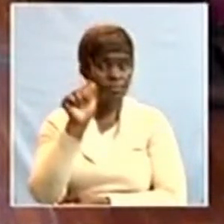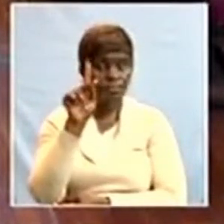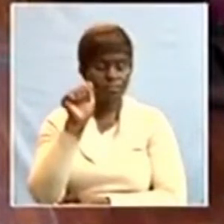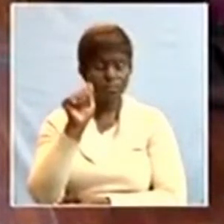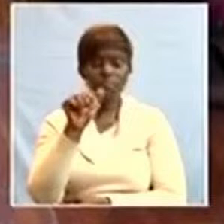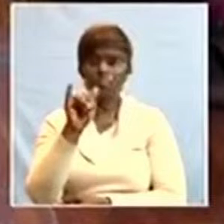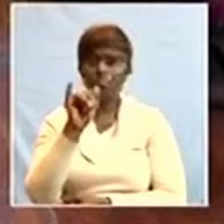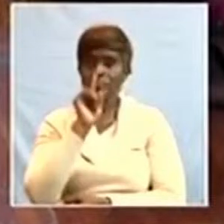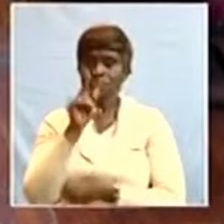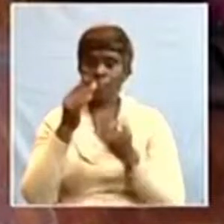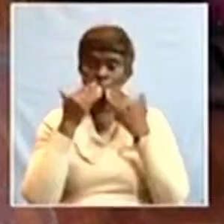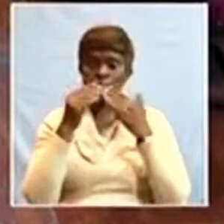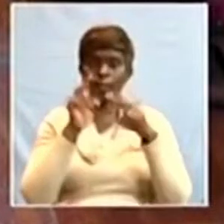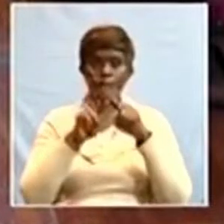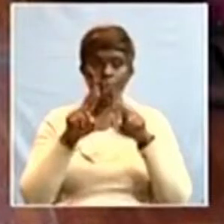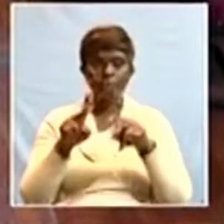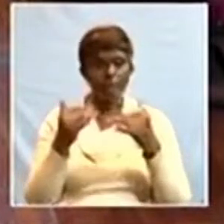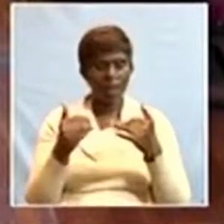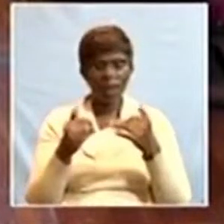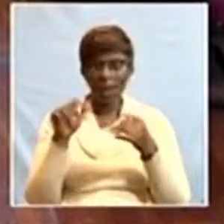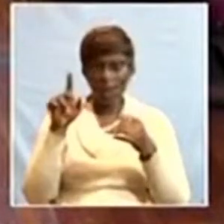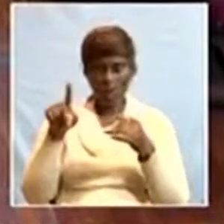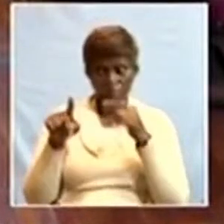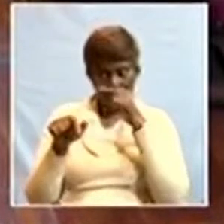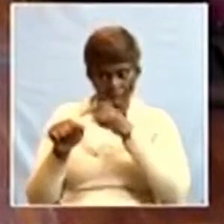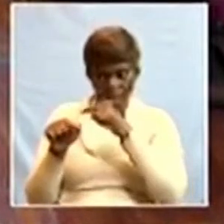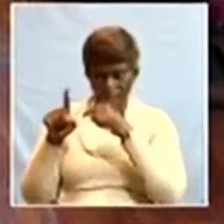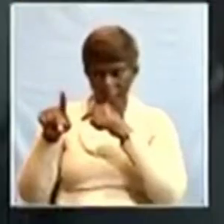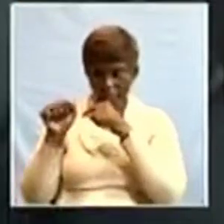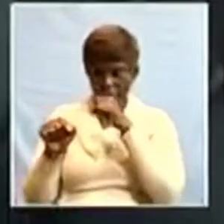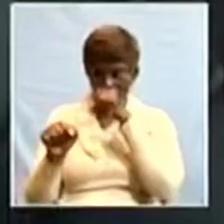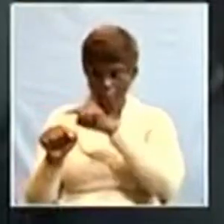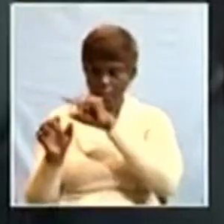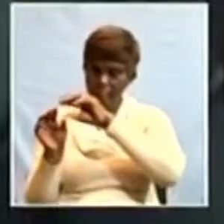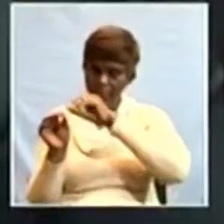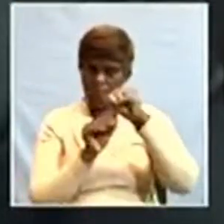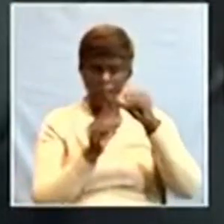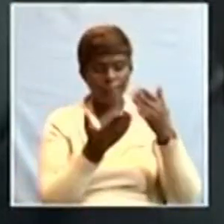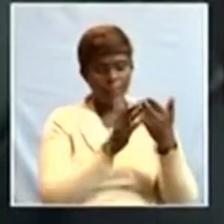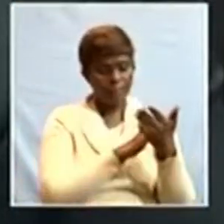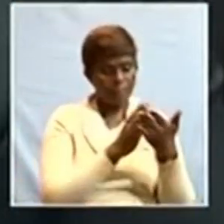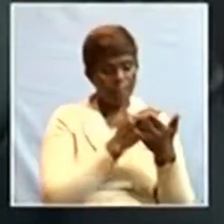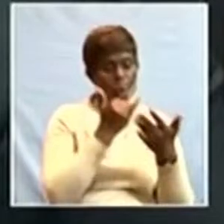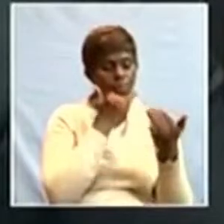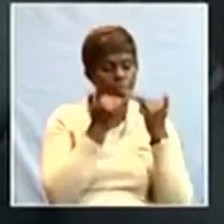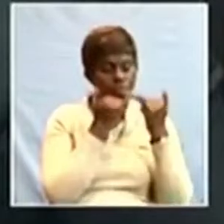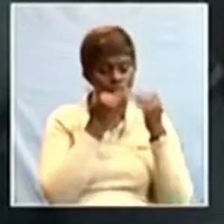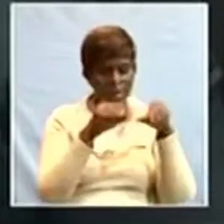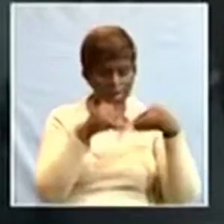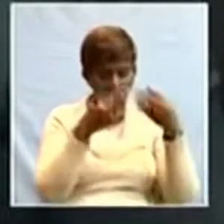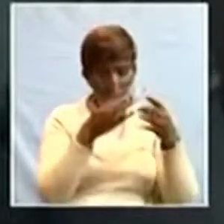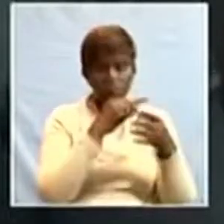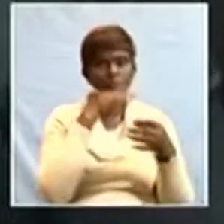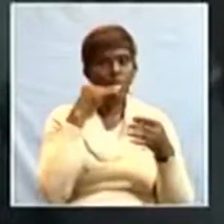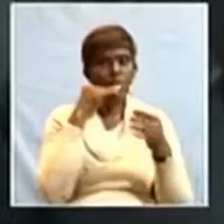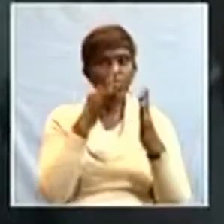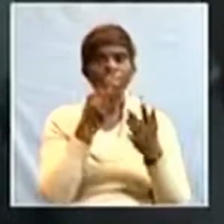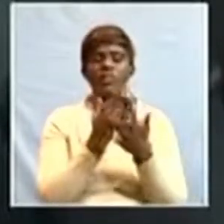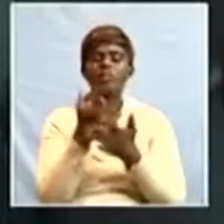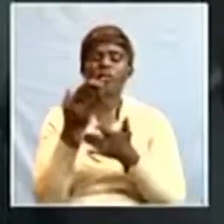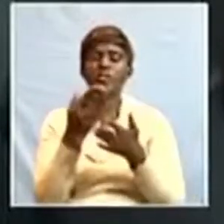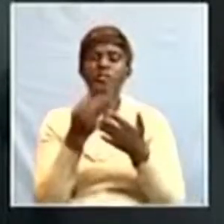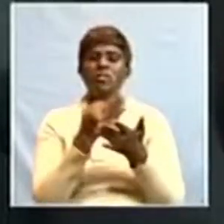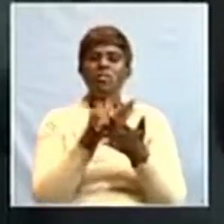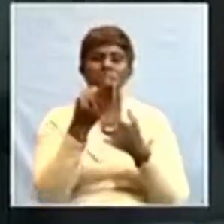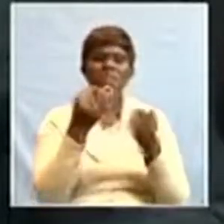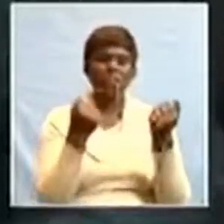Madam Chairperson, I would like to take the PS to irregularities in the supply of farmer inputs.